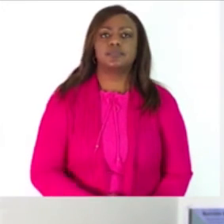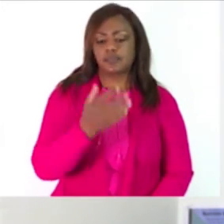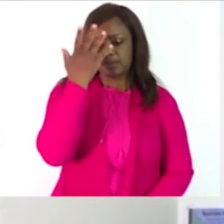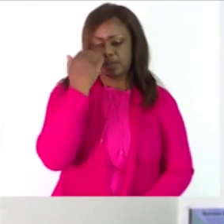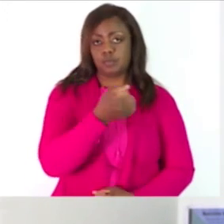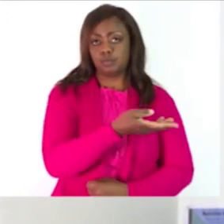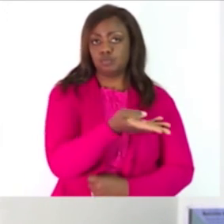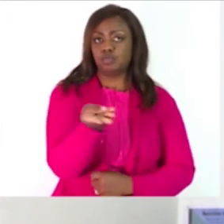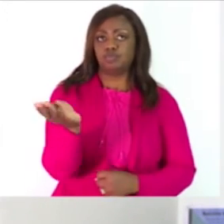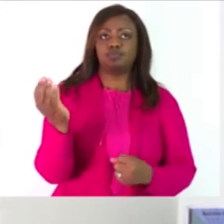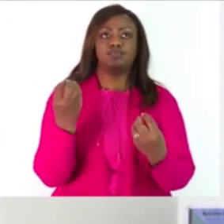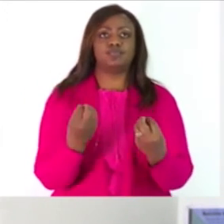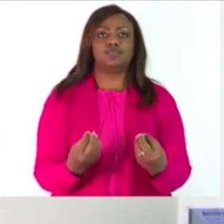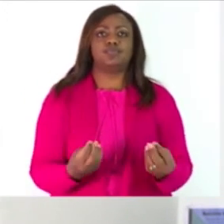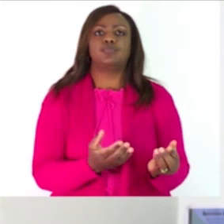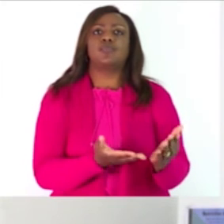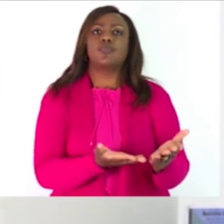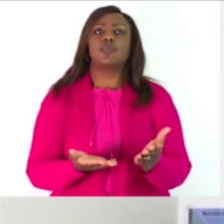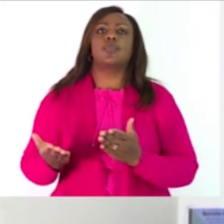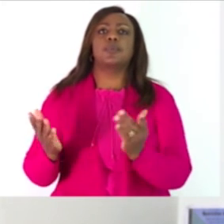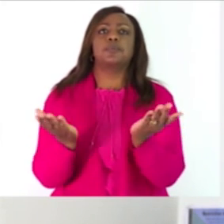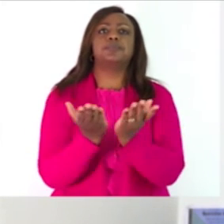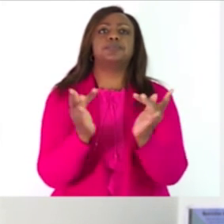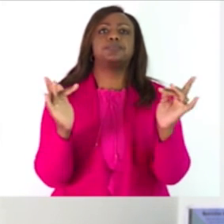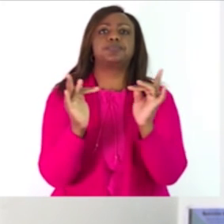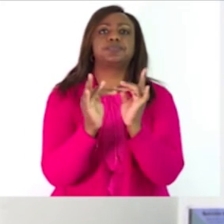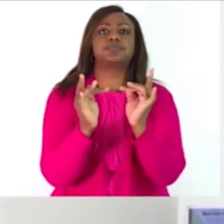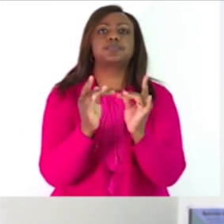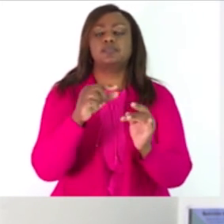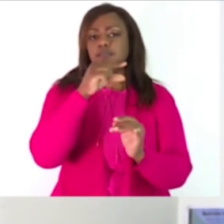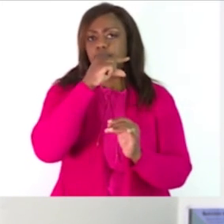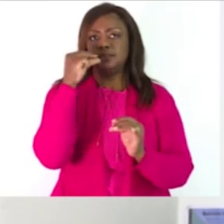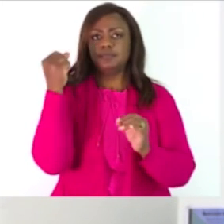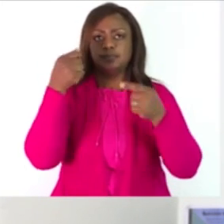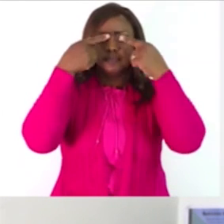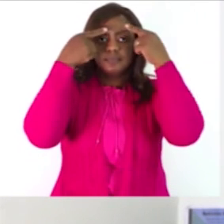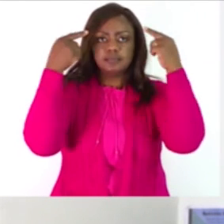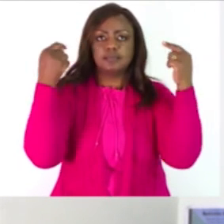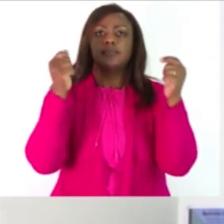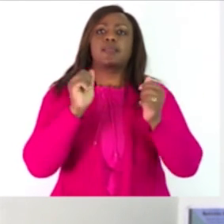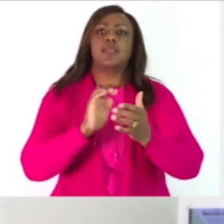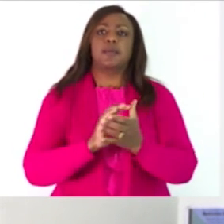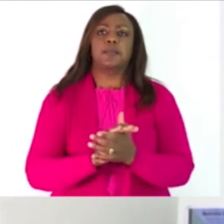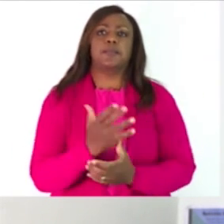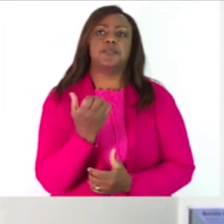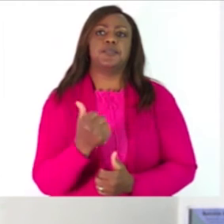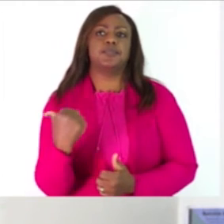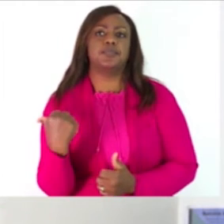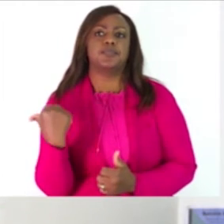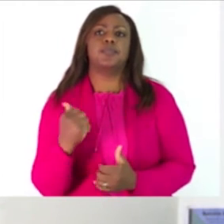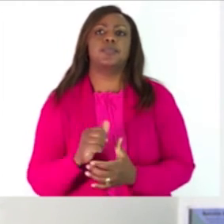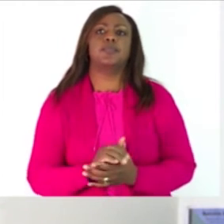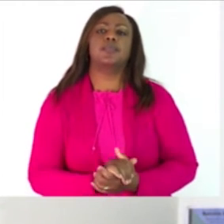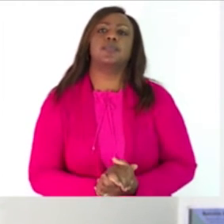Hello, boys and girls. Welcome to My Zone Online School. My name is Duviteko Gut, and we also welcome our